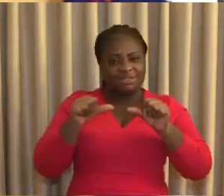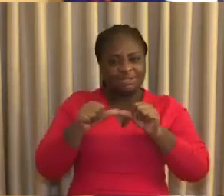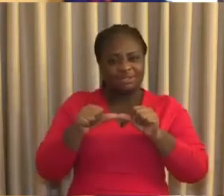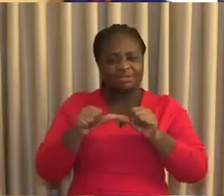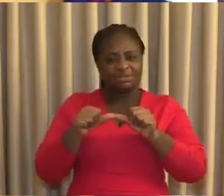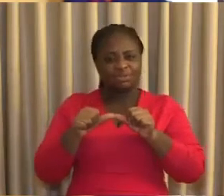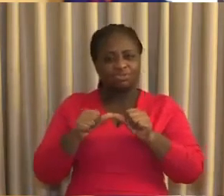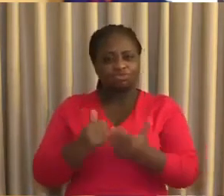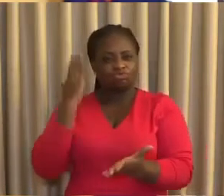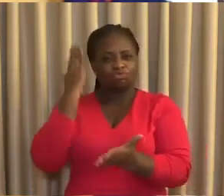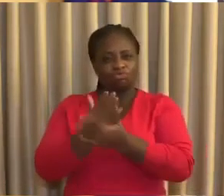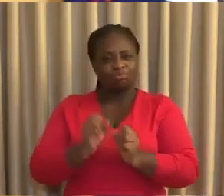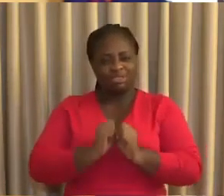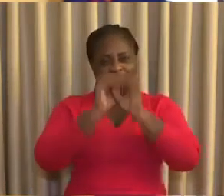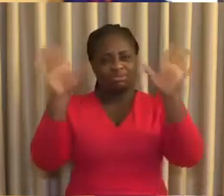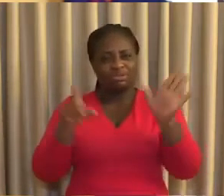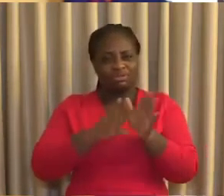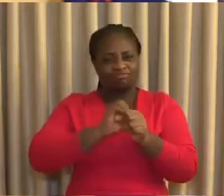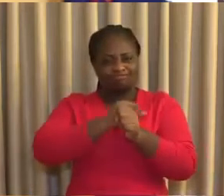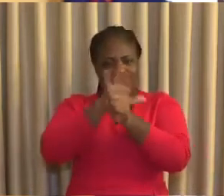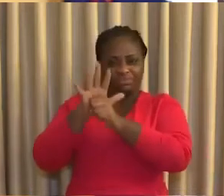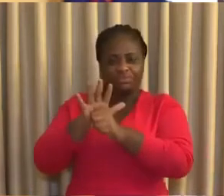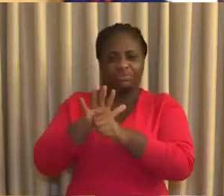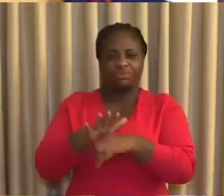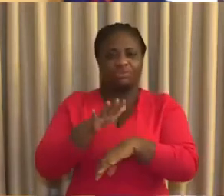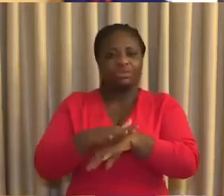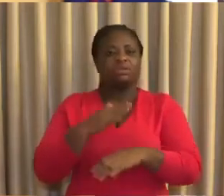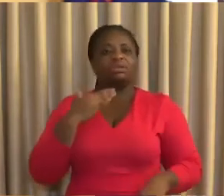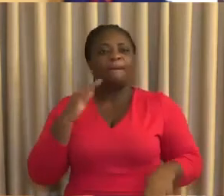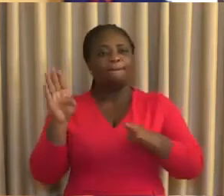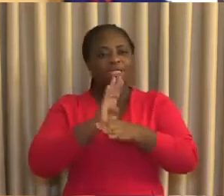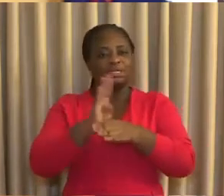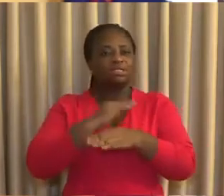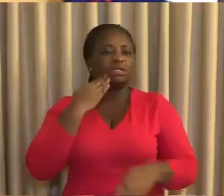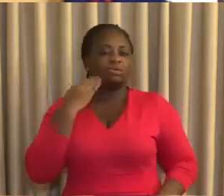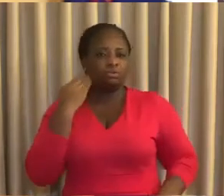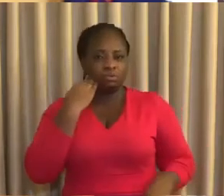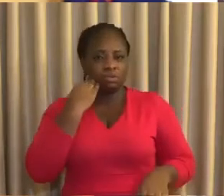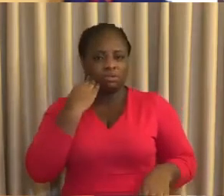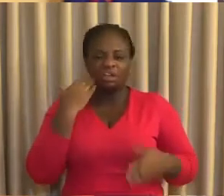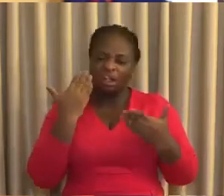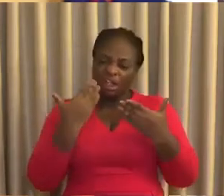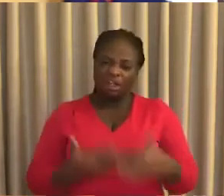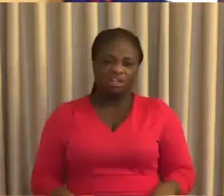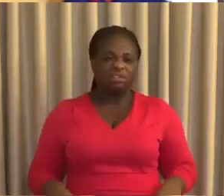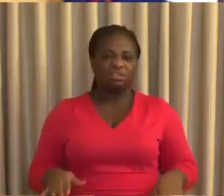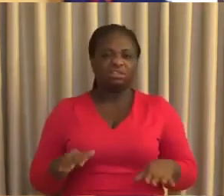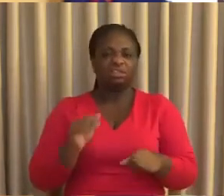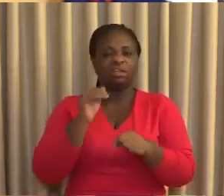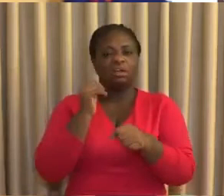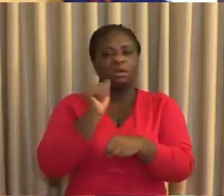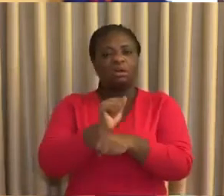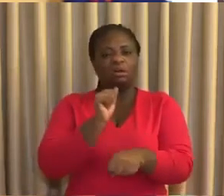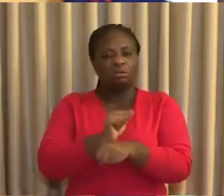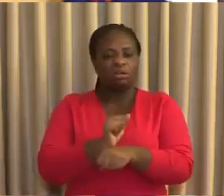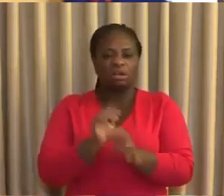on businesses and households, and ensure the job losses are minimized. The Minister for Finance